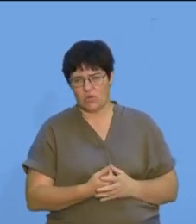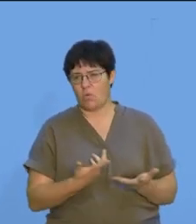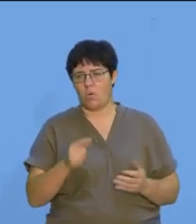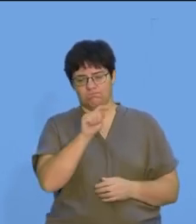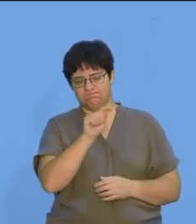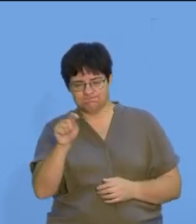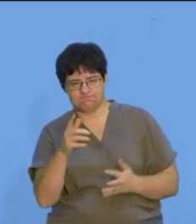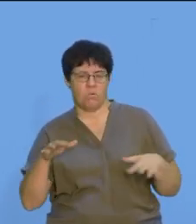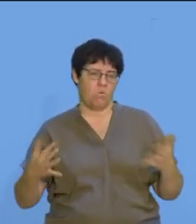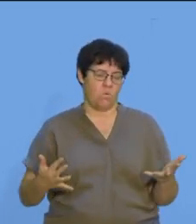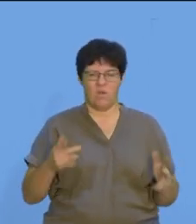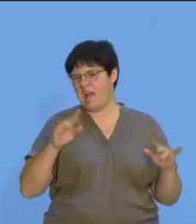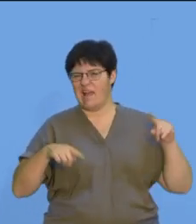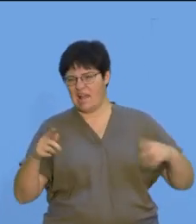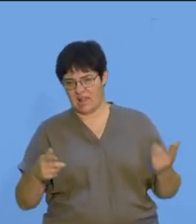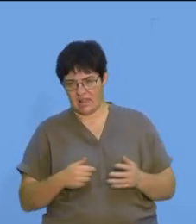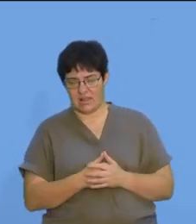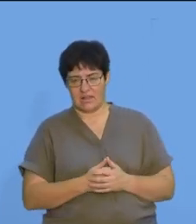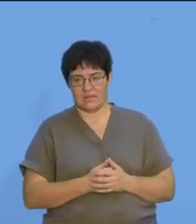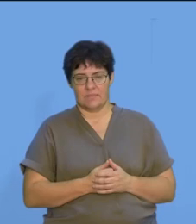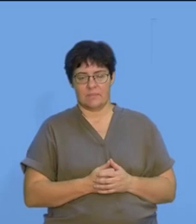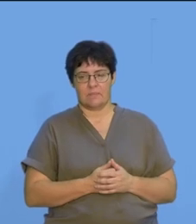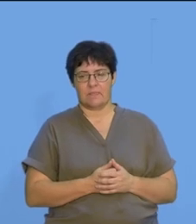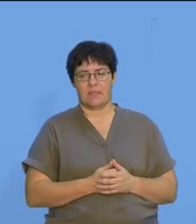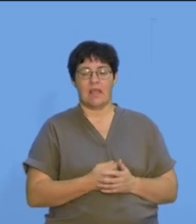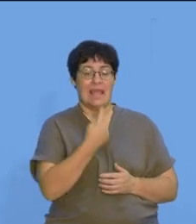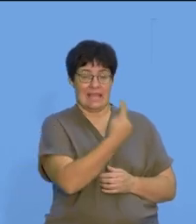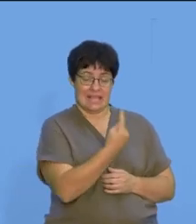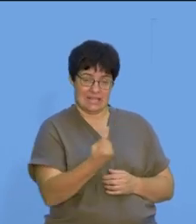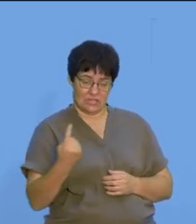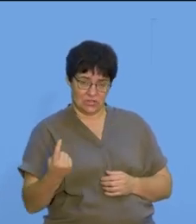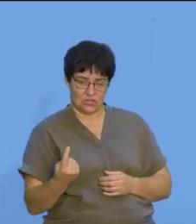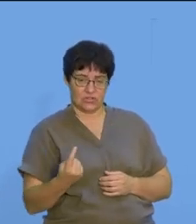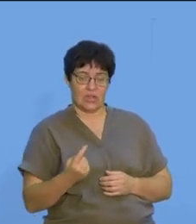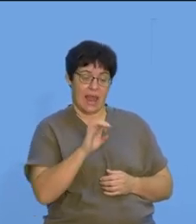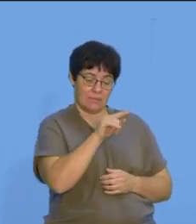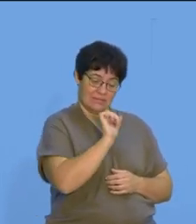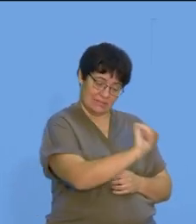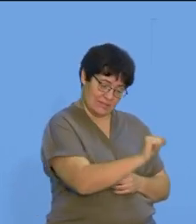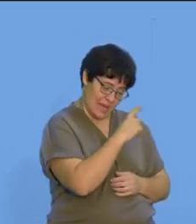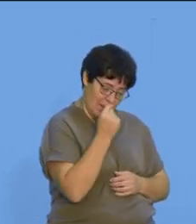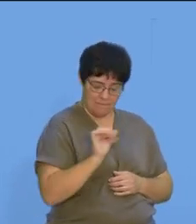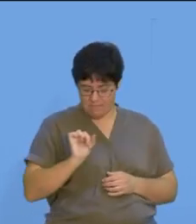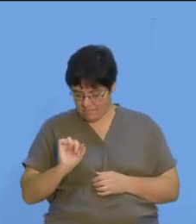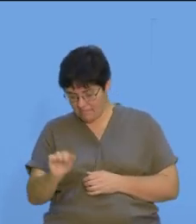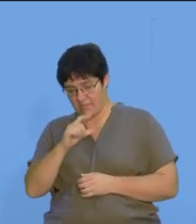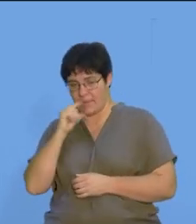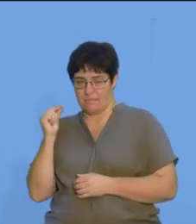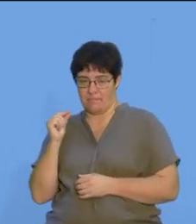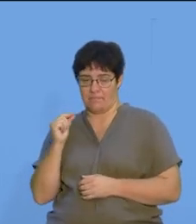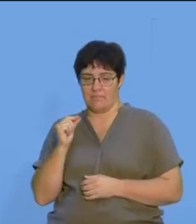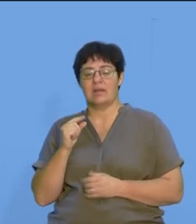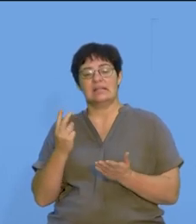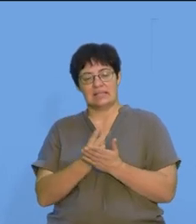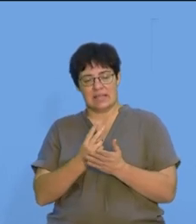dashes, just to refer to specific substances. So each element has a unique name as it is